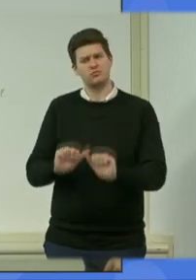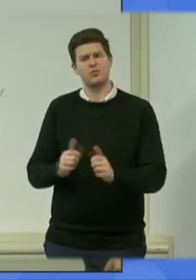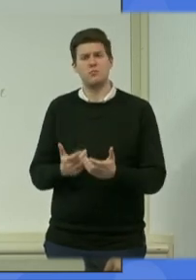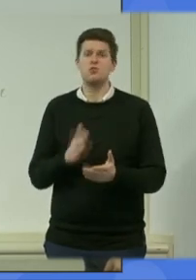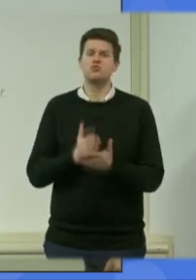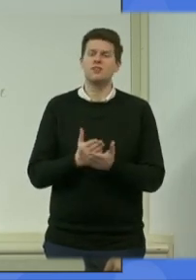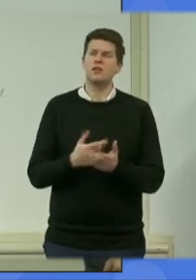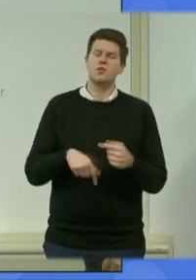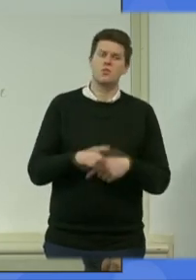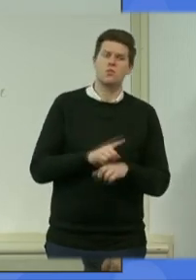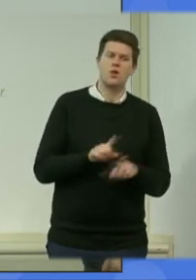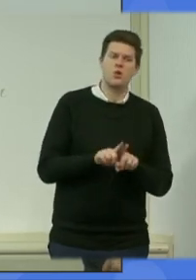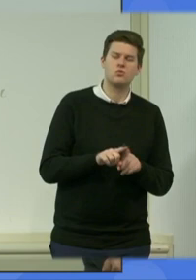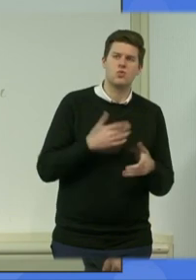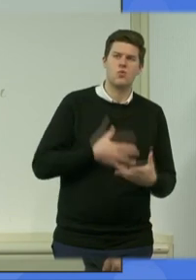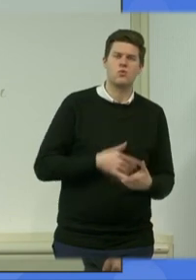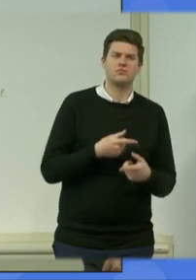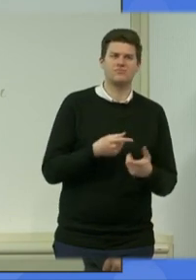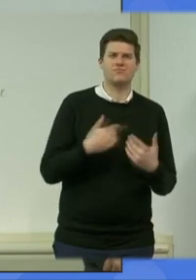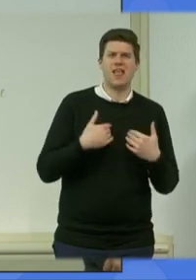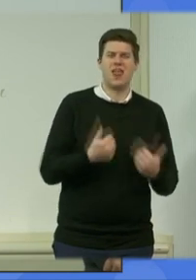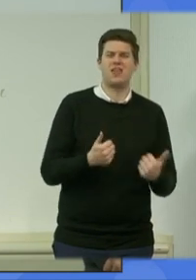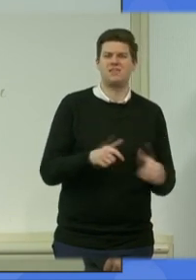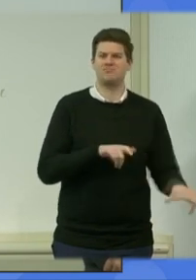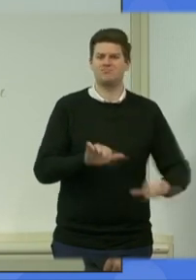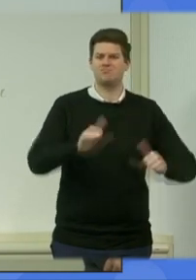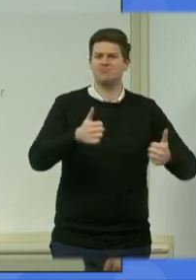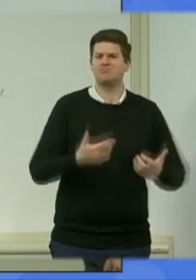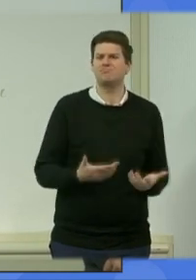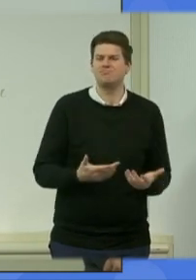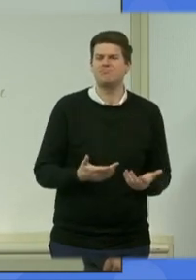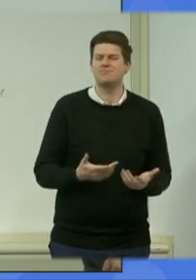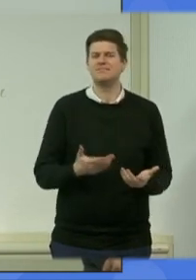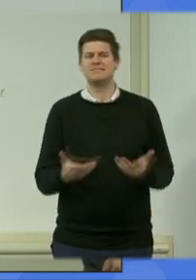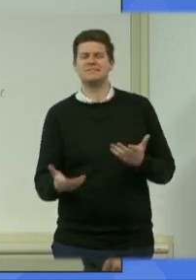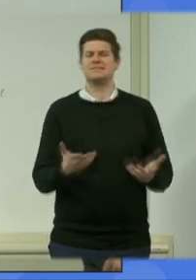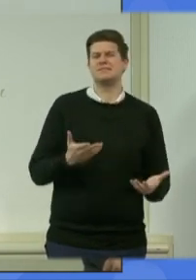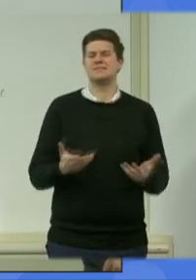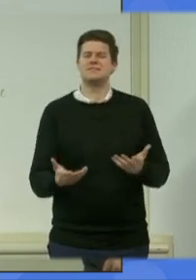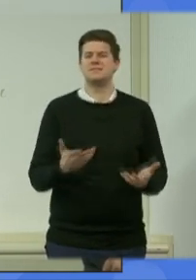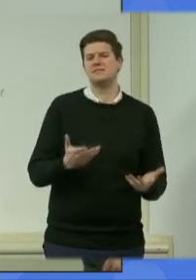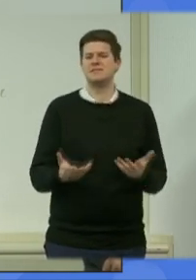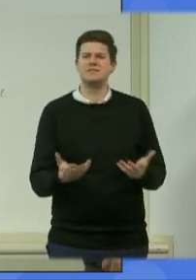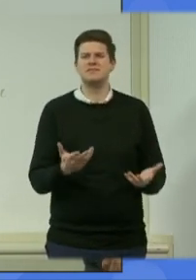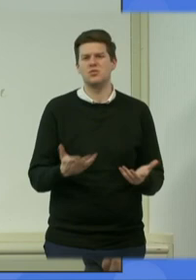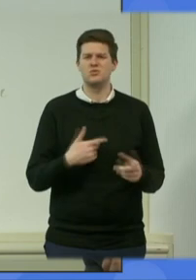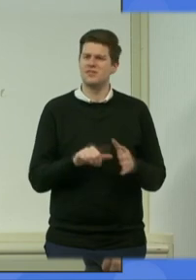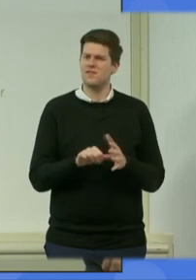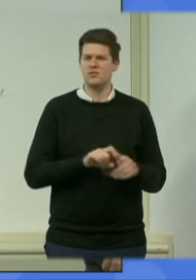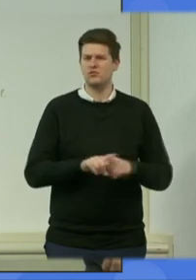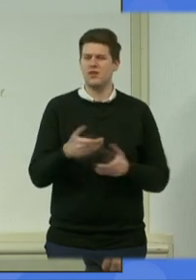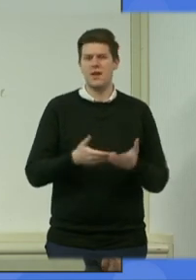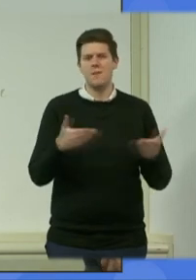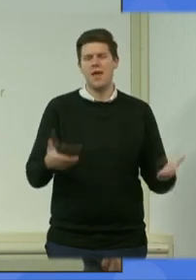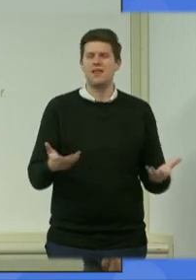little bit of weight and not eating so many unhealthy products. The tension is that we make an awful lot of brilliant, very unhealthy products in Scotland. So on one